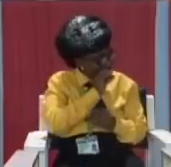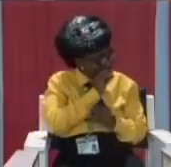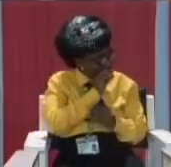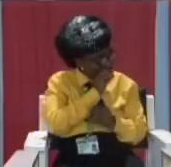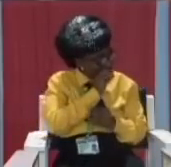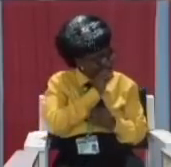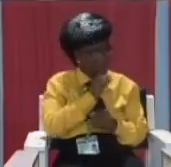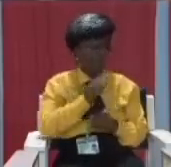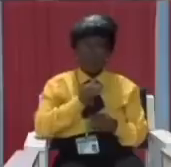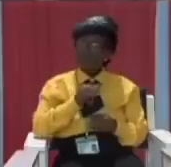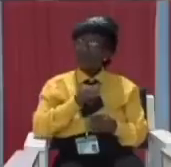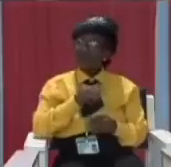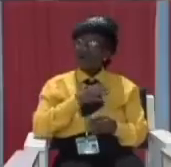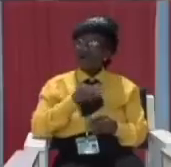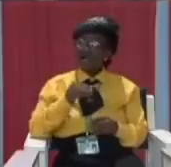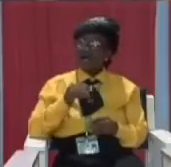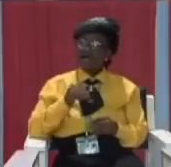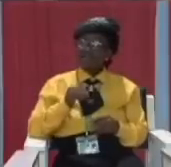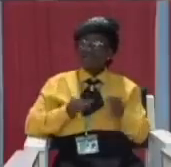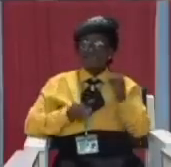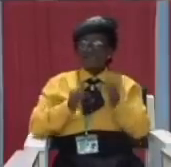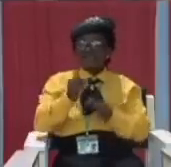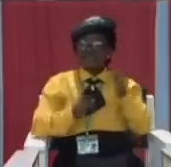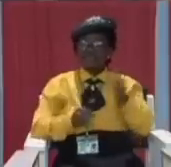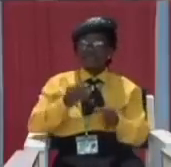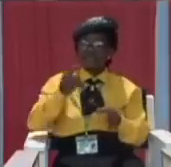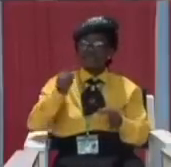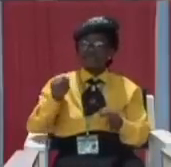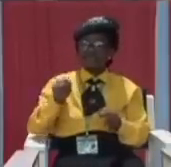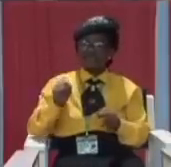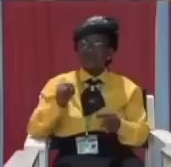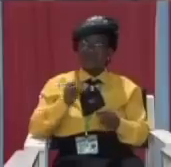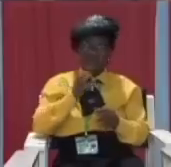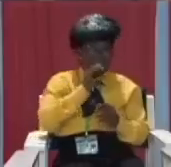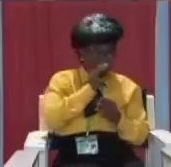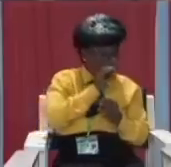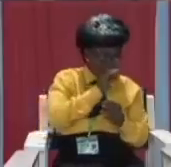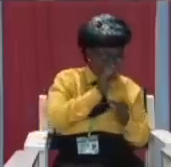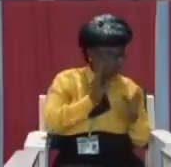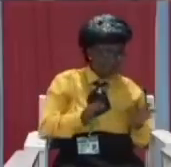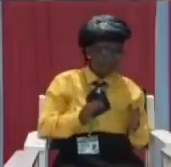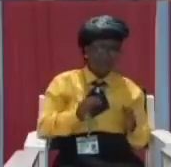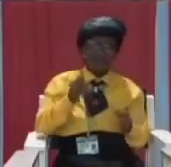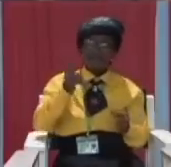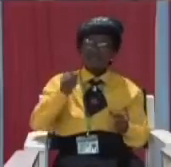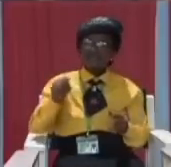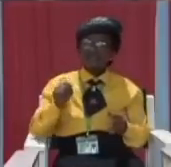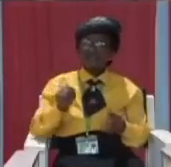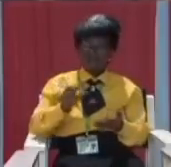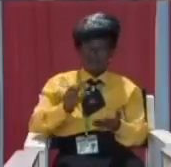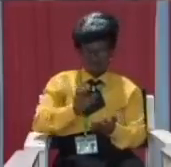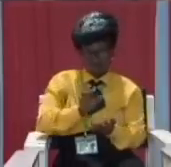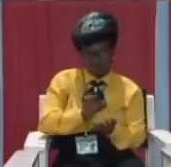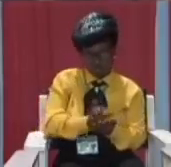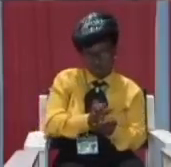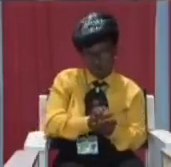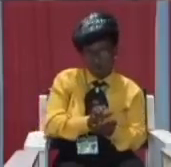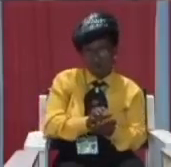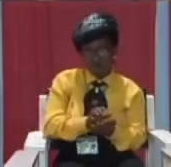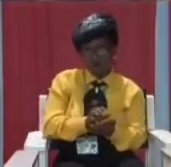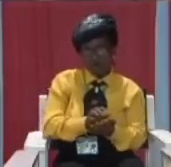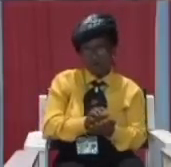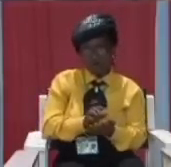And he described the whisper as the small, still voice.